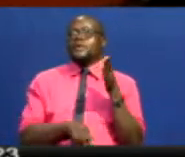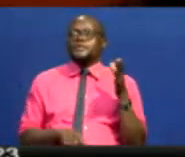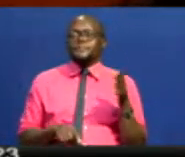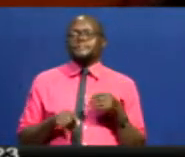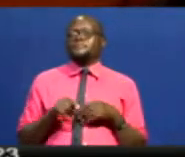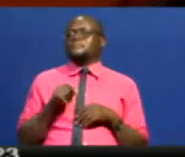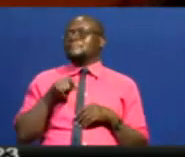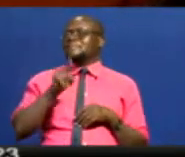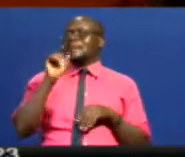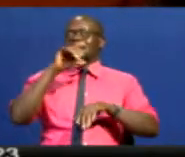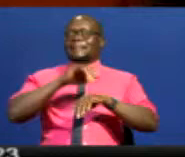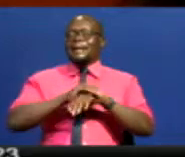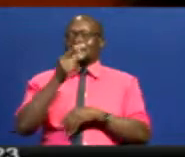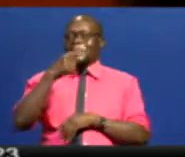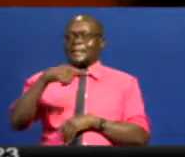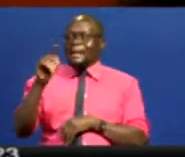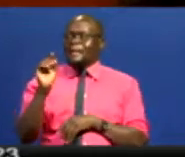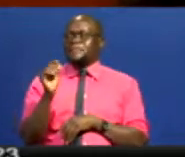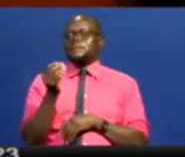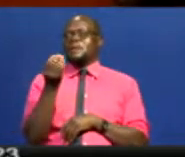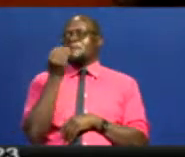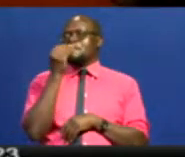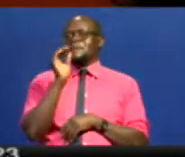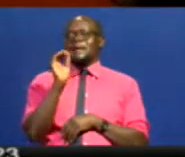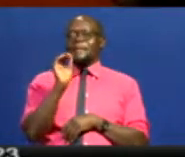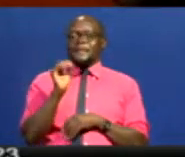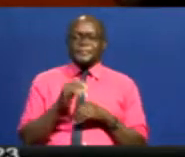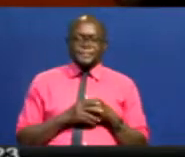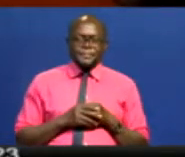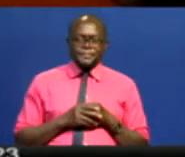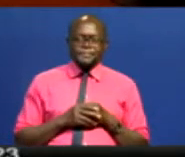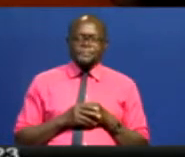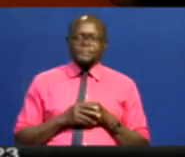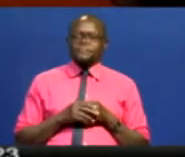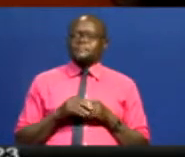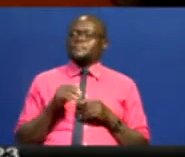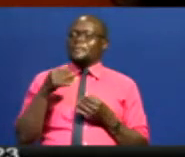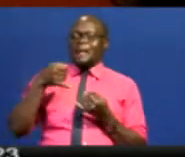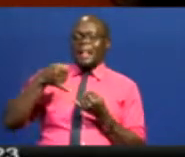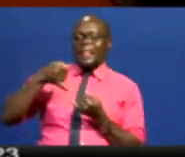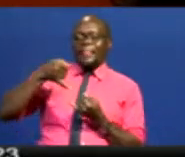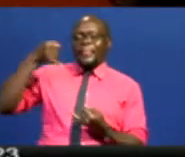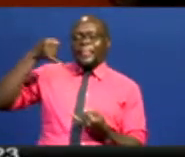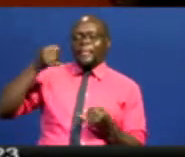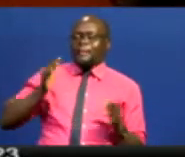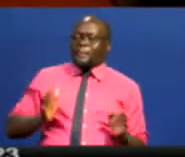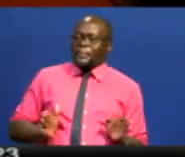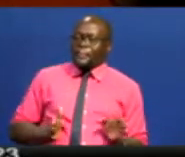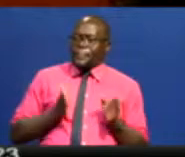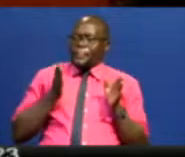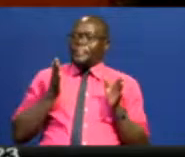they are not getting the right diets, they are malnutrited,